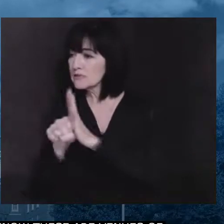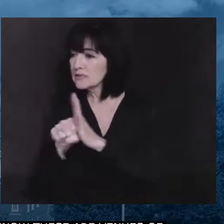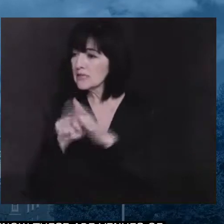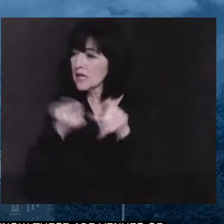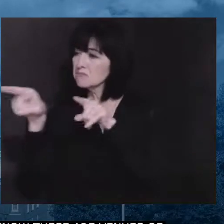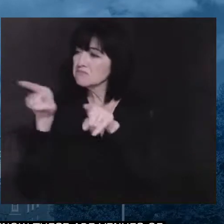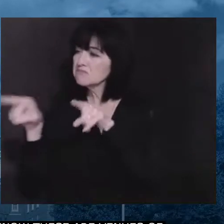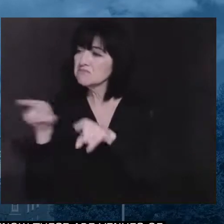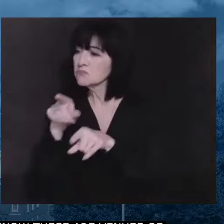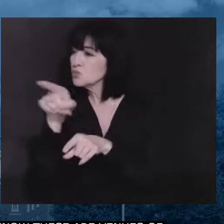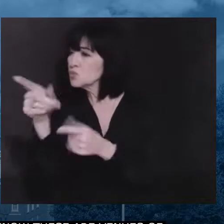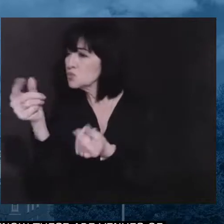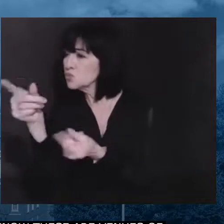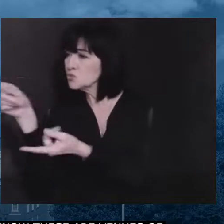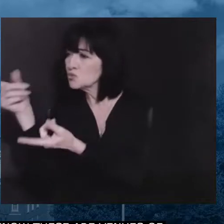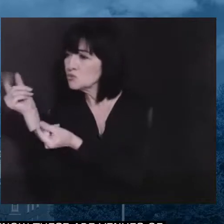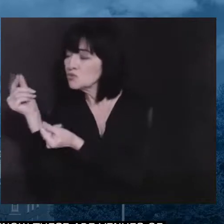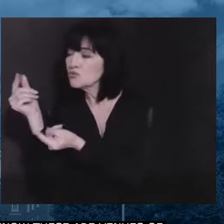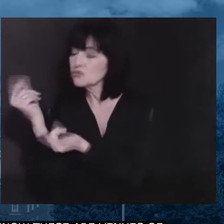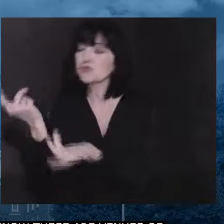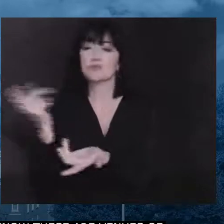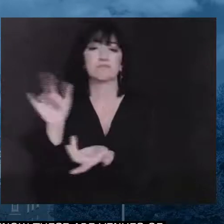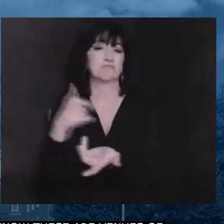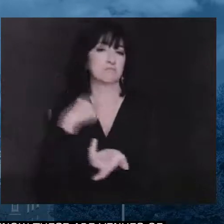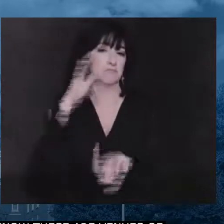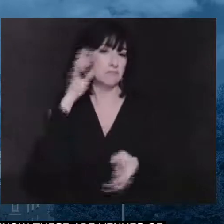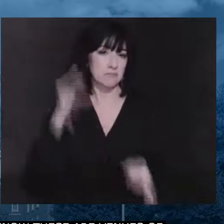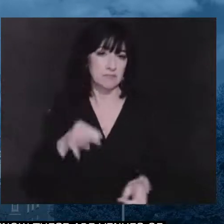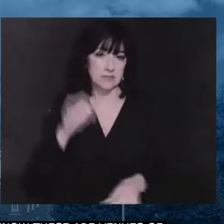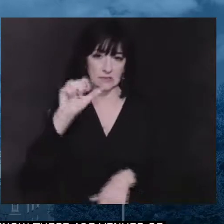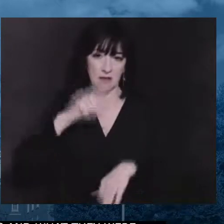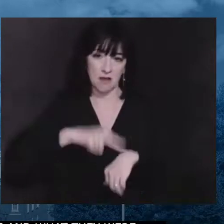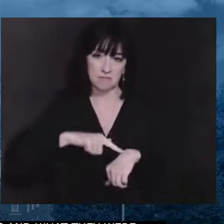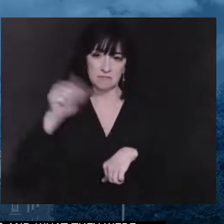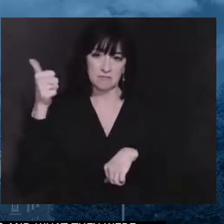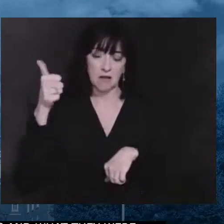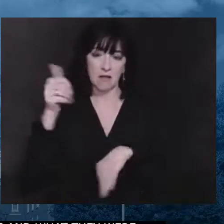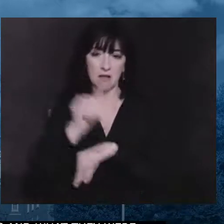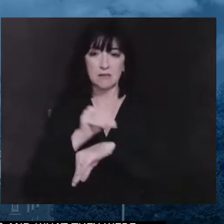with 10 o'clock as the start of that curfew.